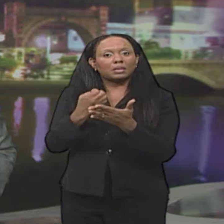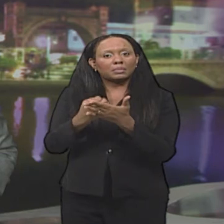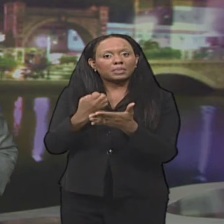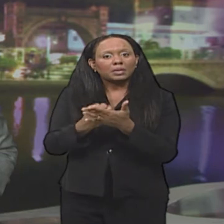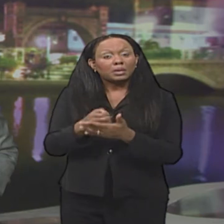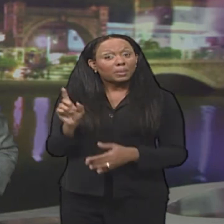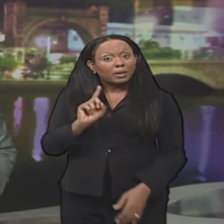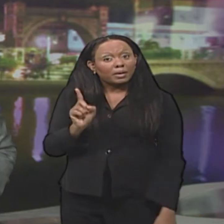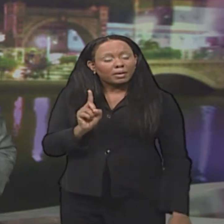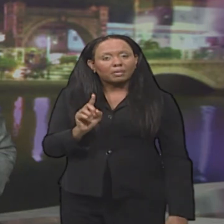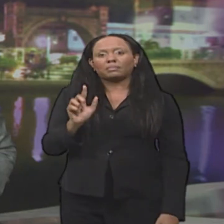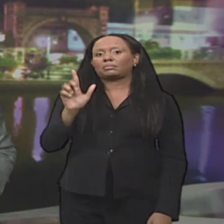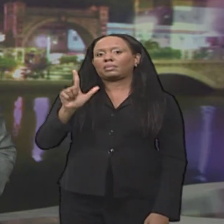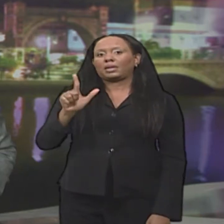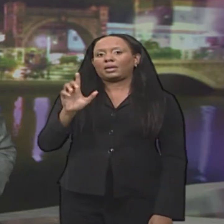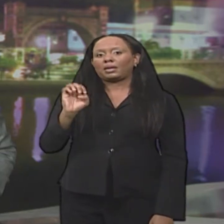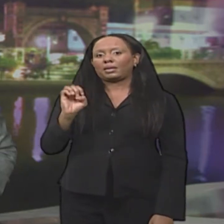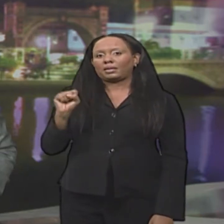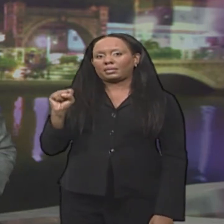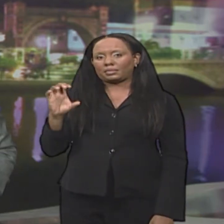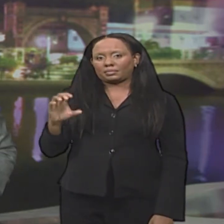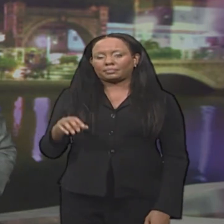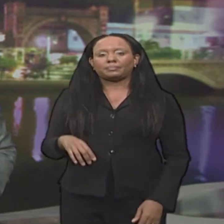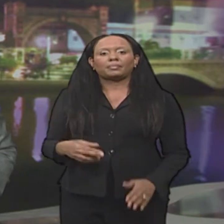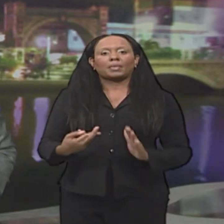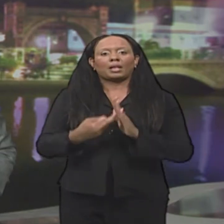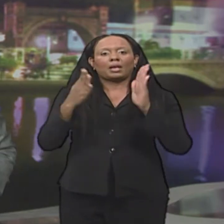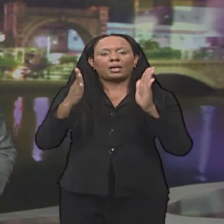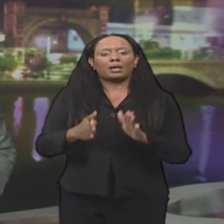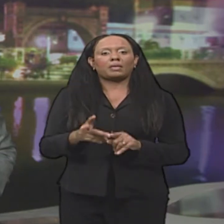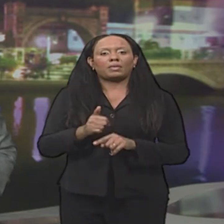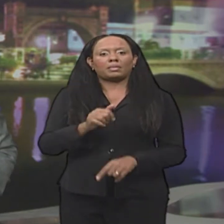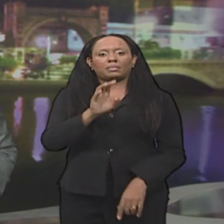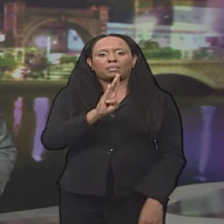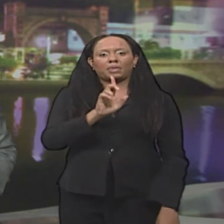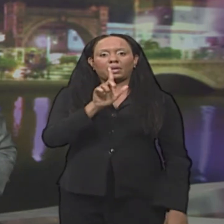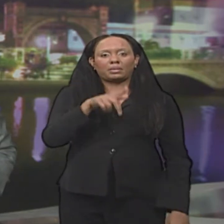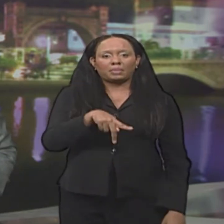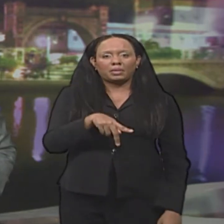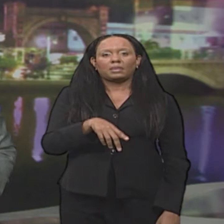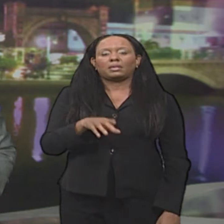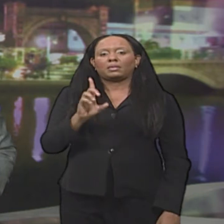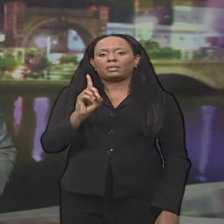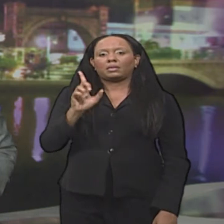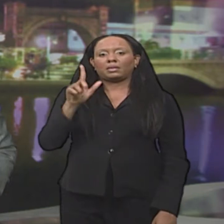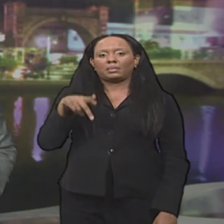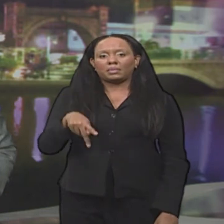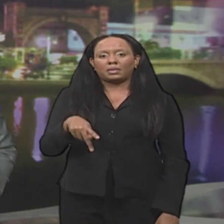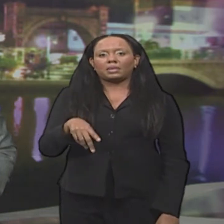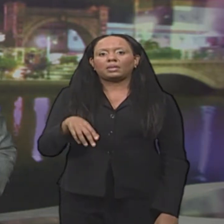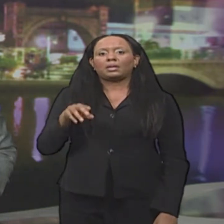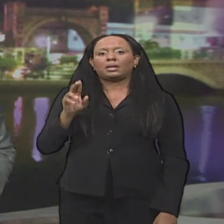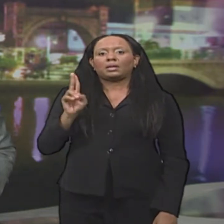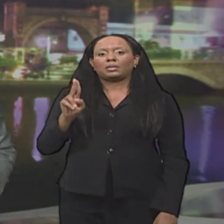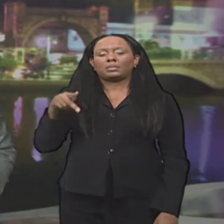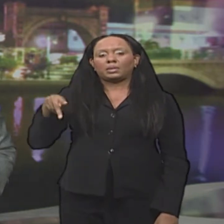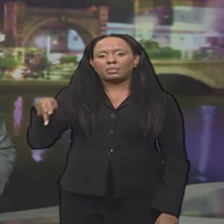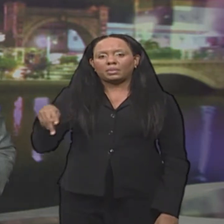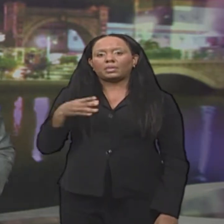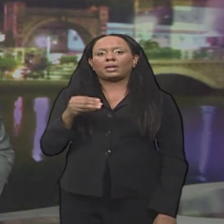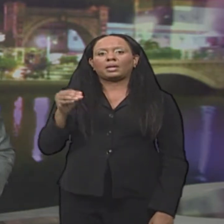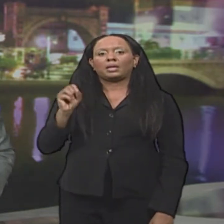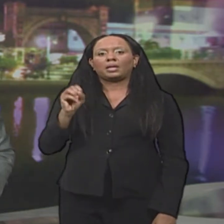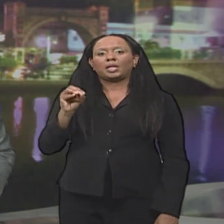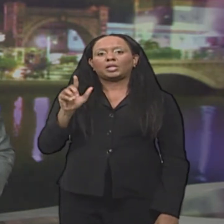Center. The event saw participation by representatives from the Barbados Labour Party, the Democratic Labour Party, the United Progressive Party,